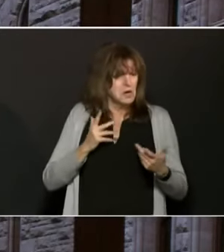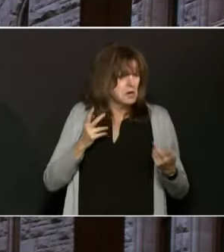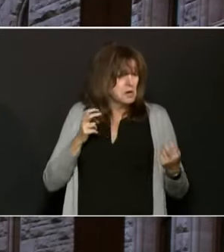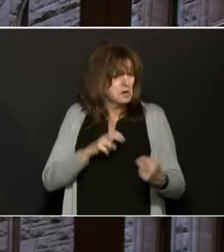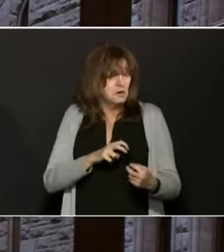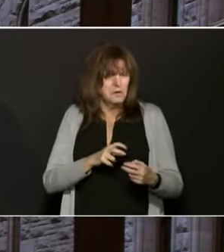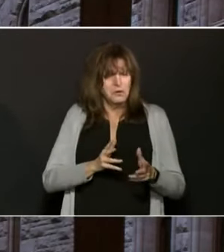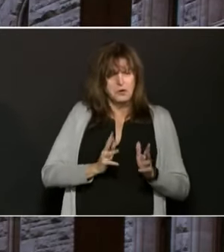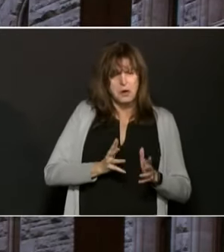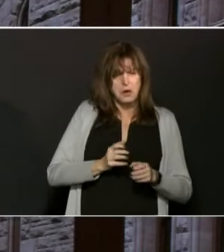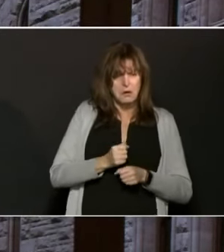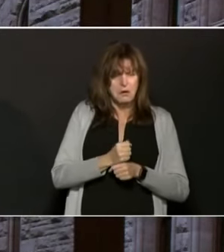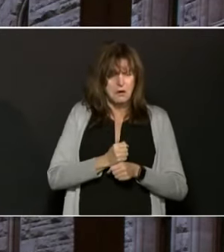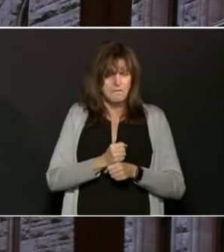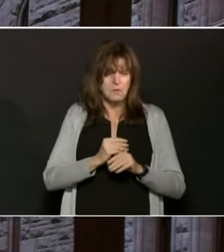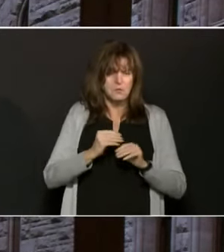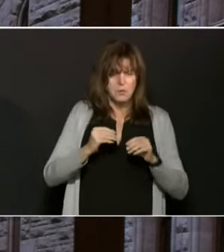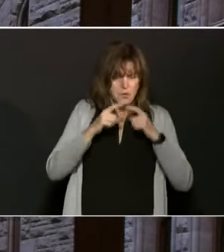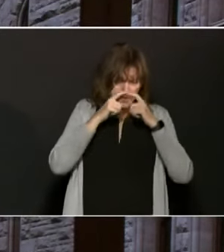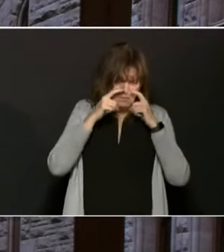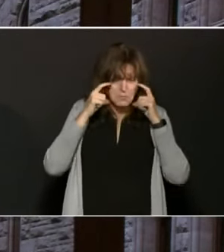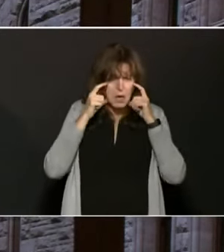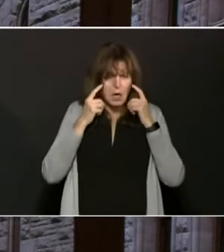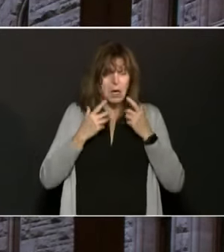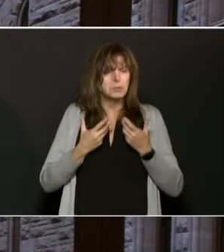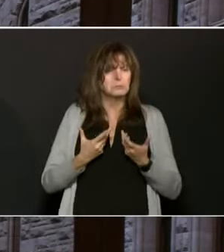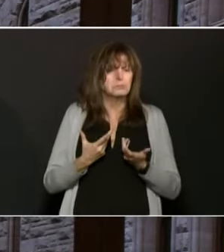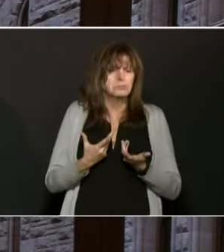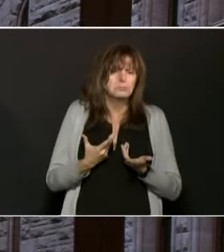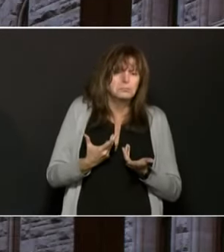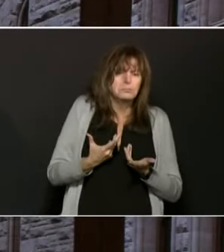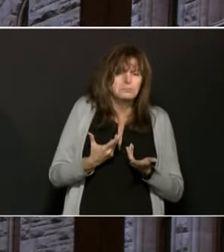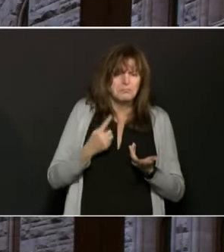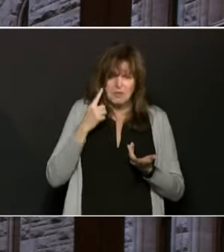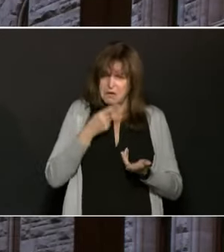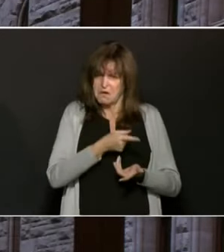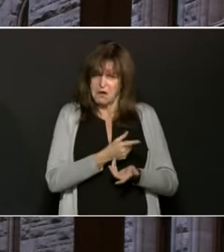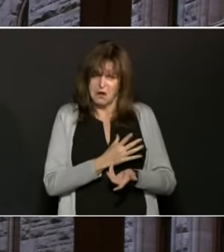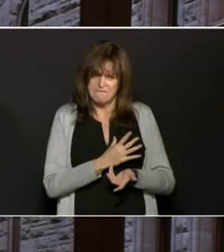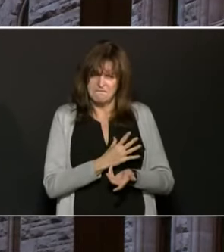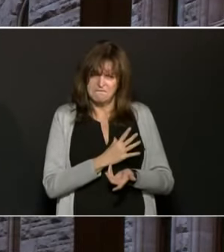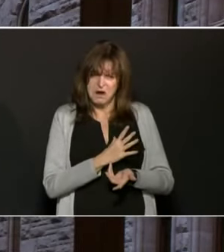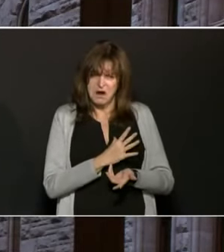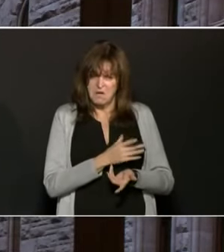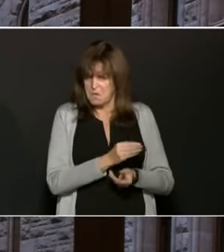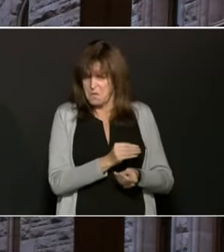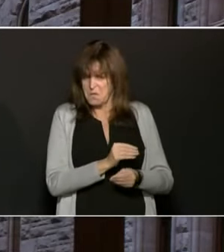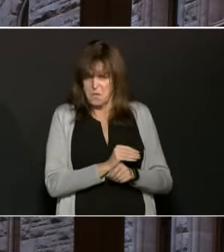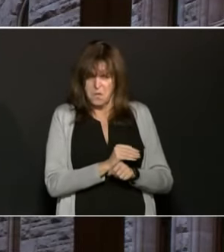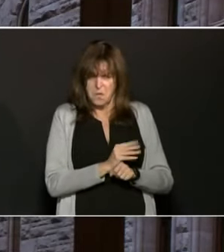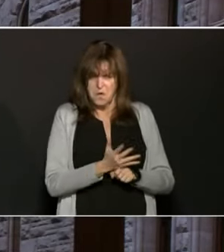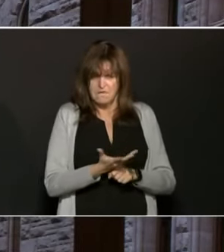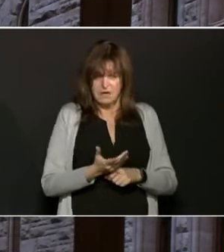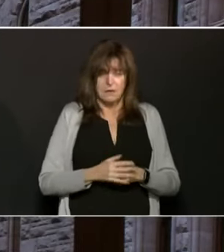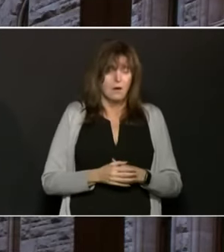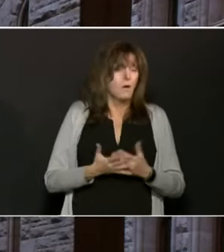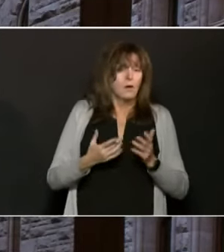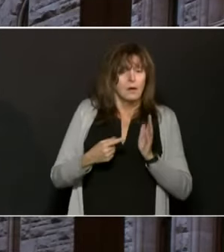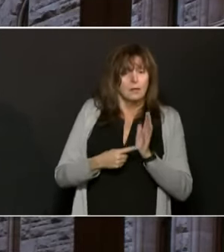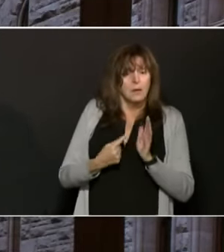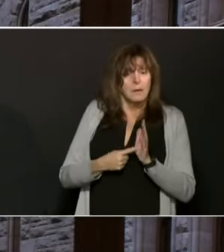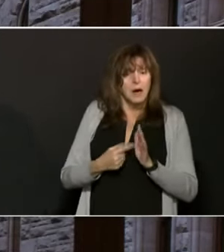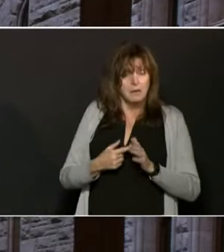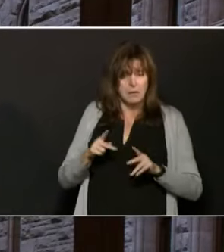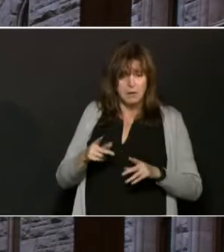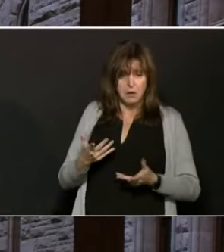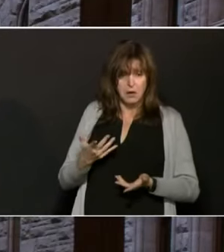wear a mask, we didn't take precautions, but I don't think they had COVID. Or some may say, well, I really don't